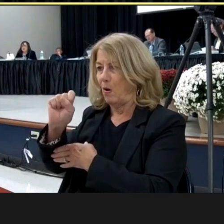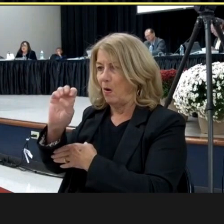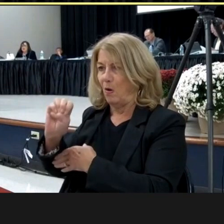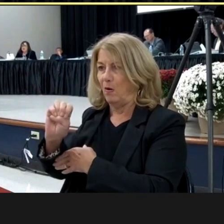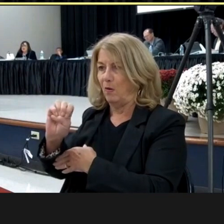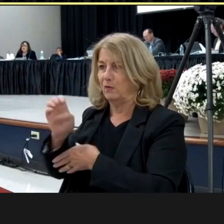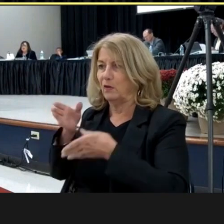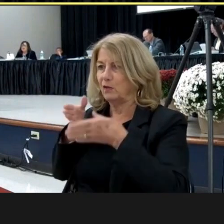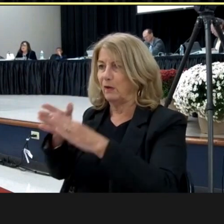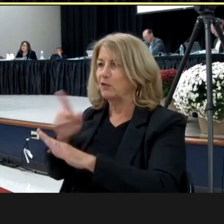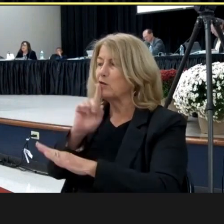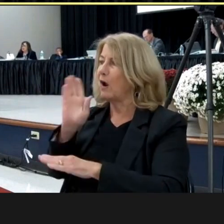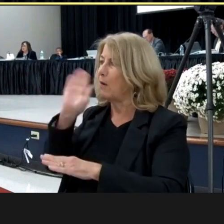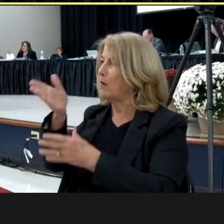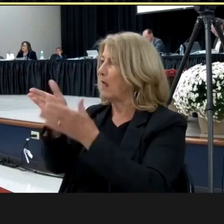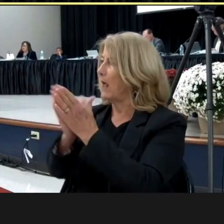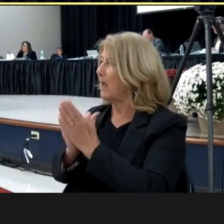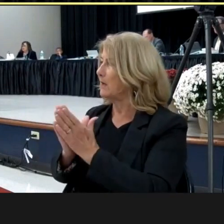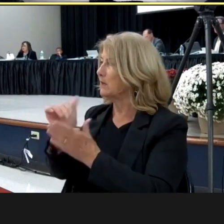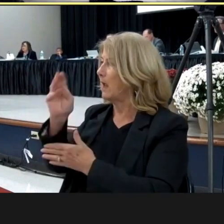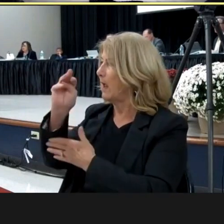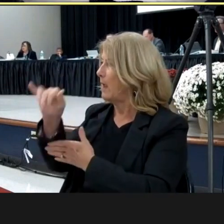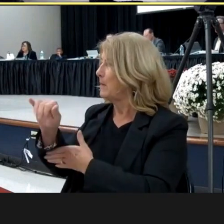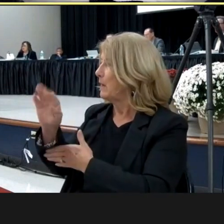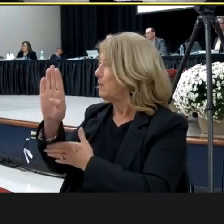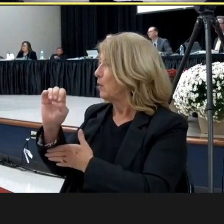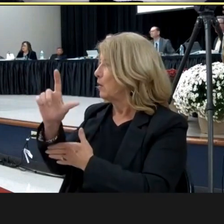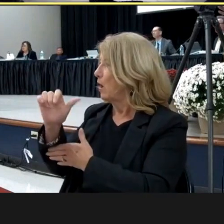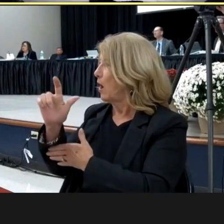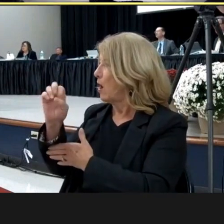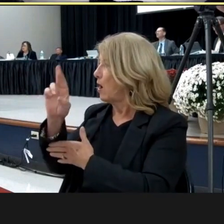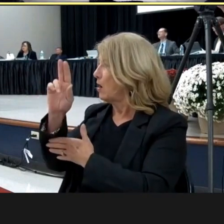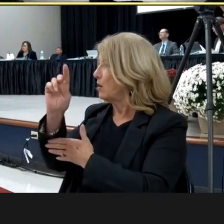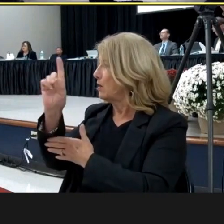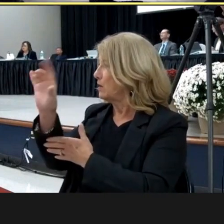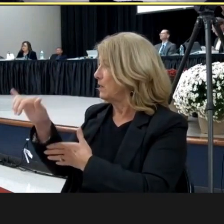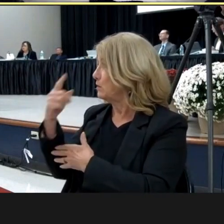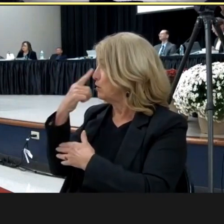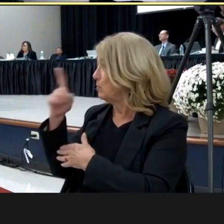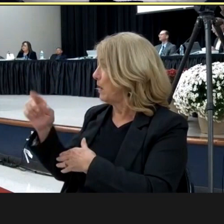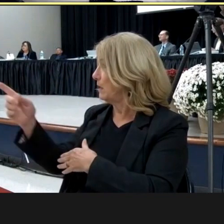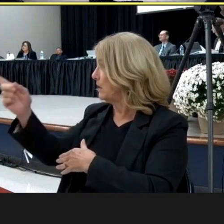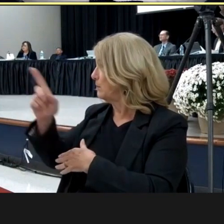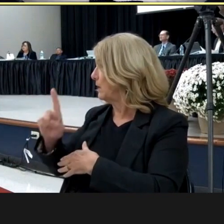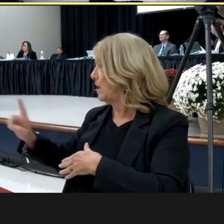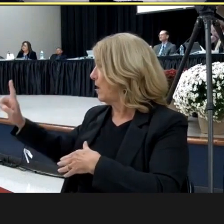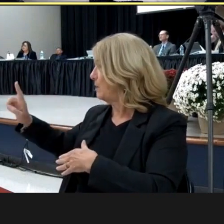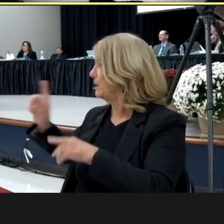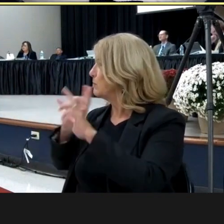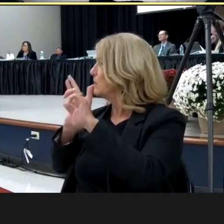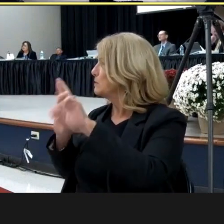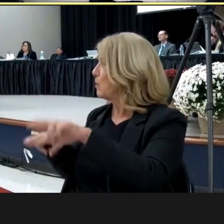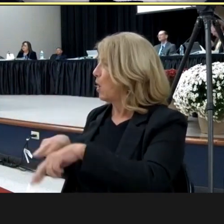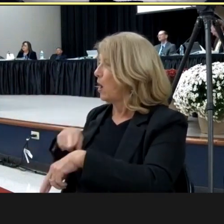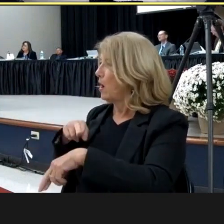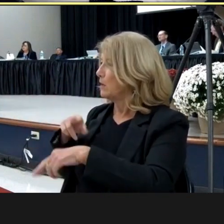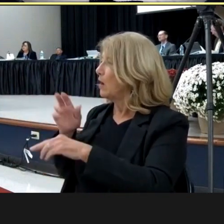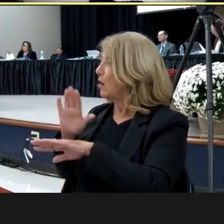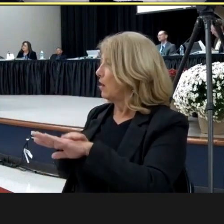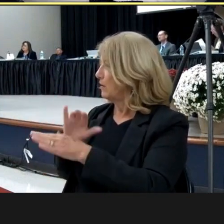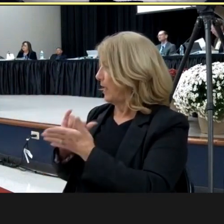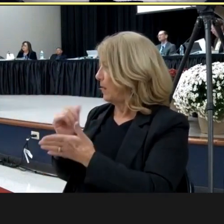going to ask Amy Brillarly Highland to step up. There she is. Amy, do you mind stepping up to the podium and giving a response on that one?